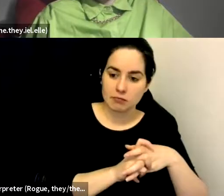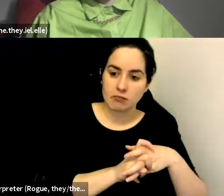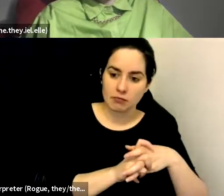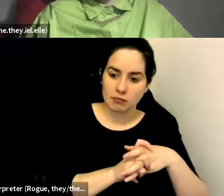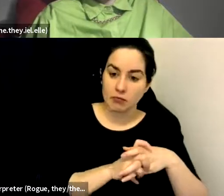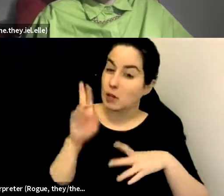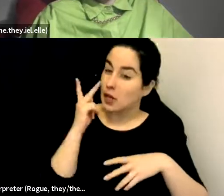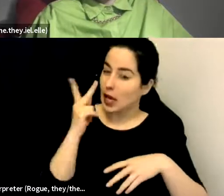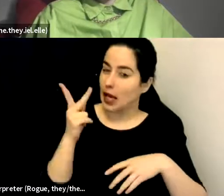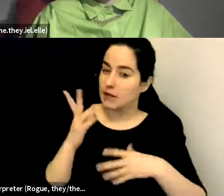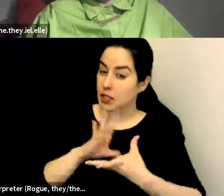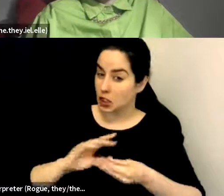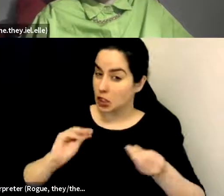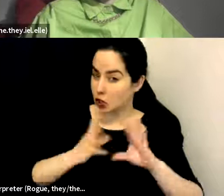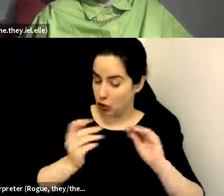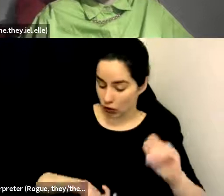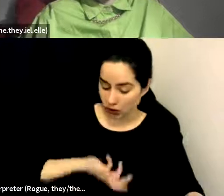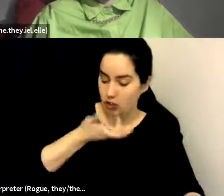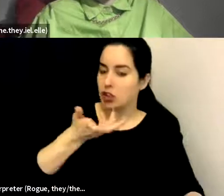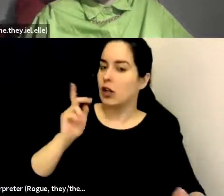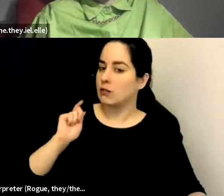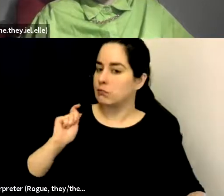in storytelling in the industry.